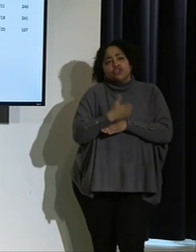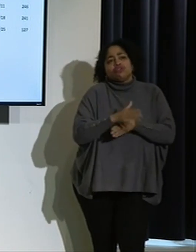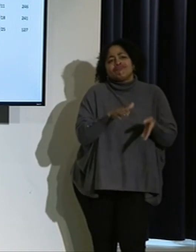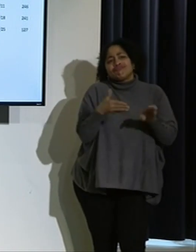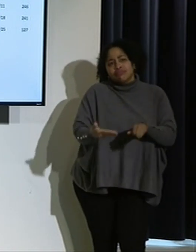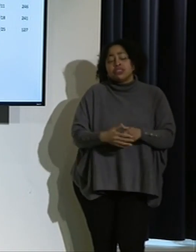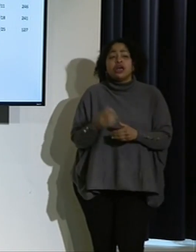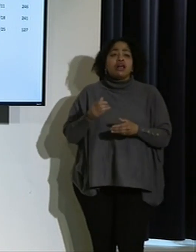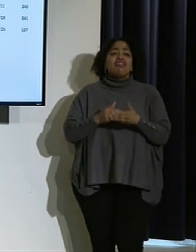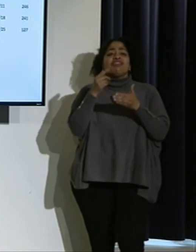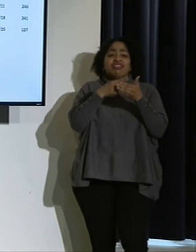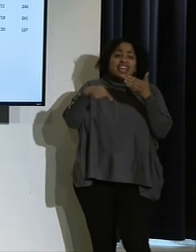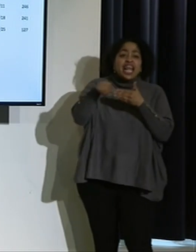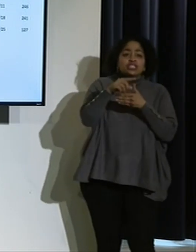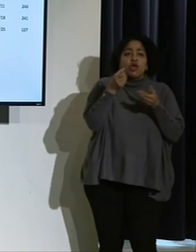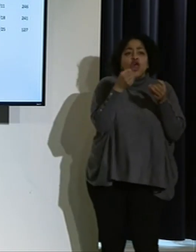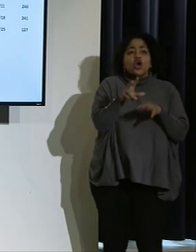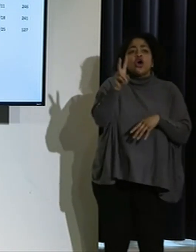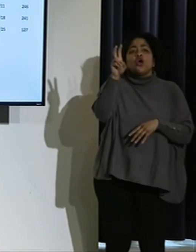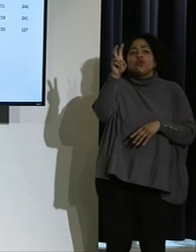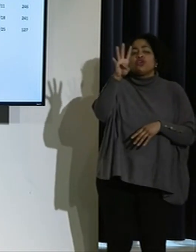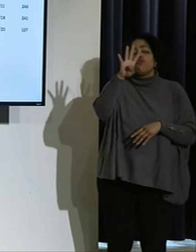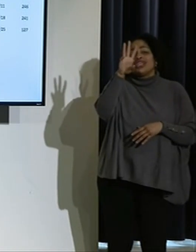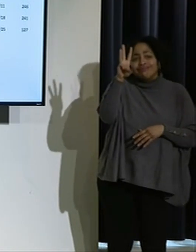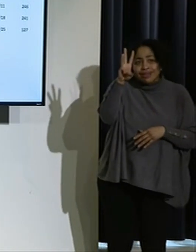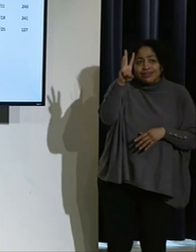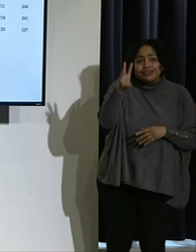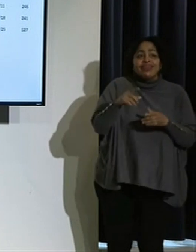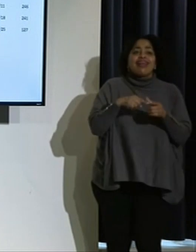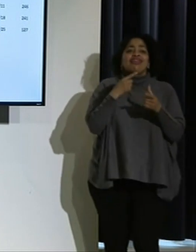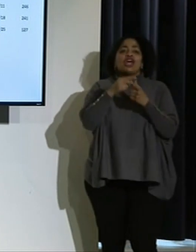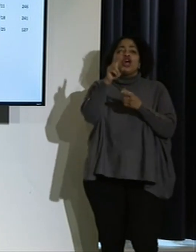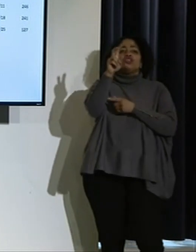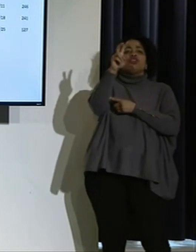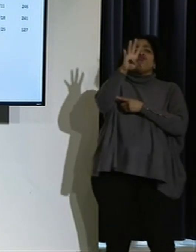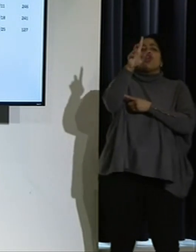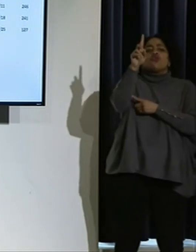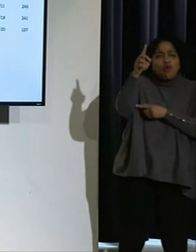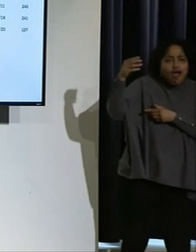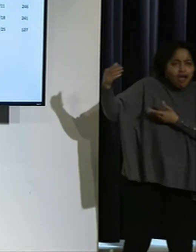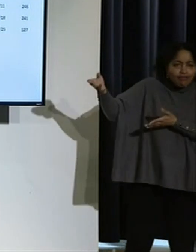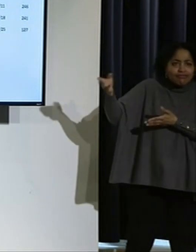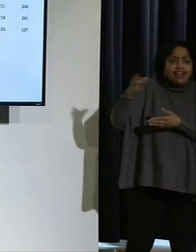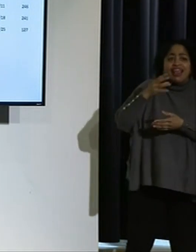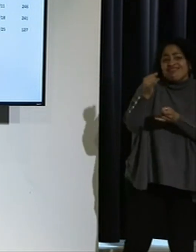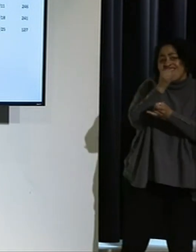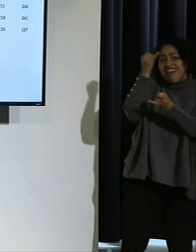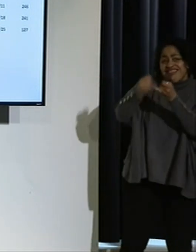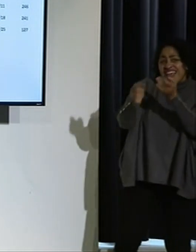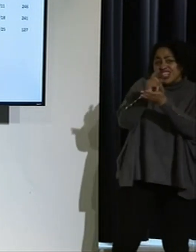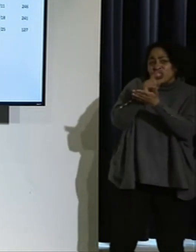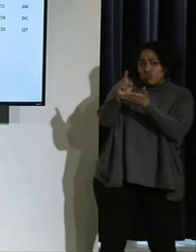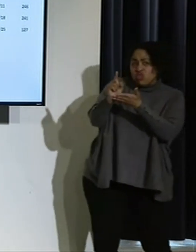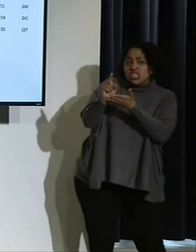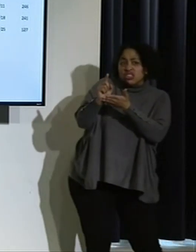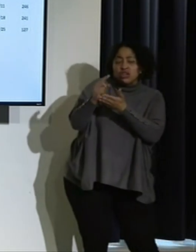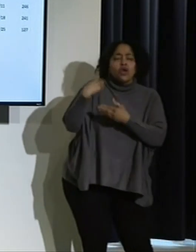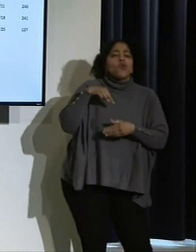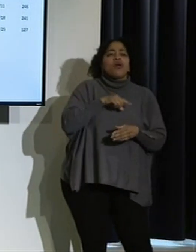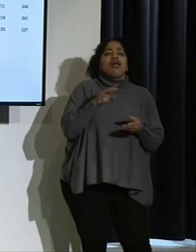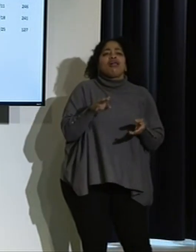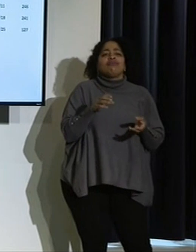The next week, we lost 246, then 241. In the last week,